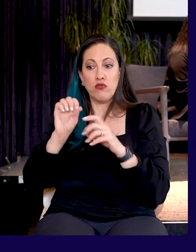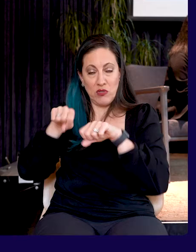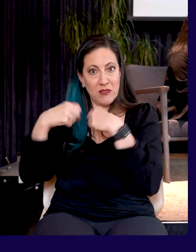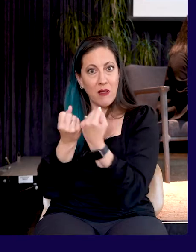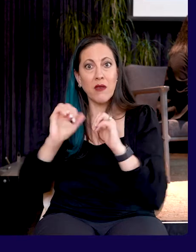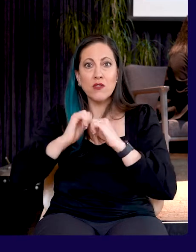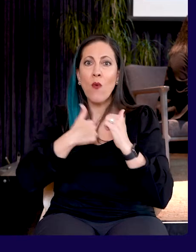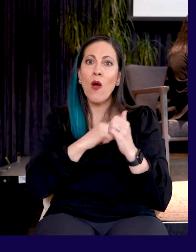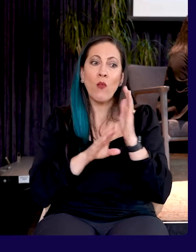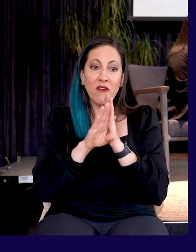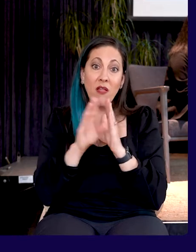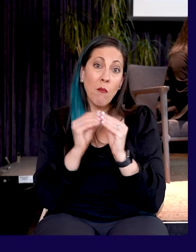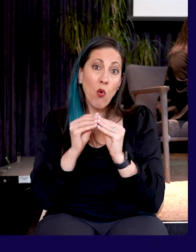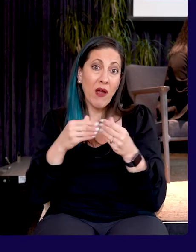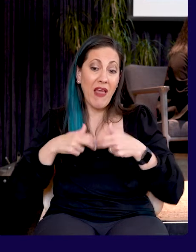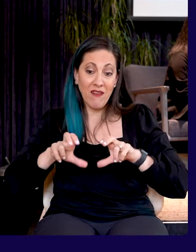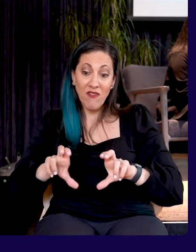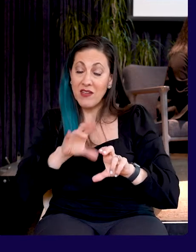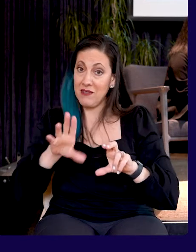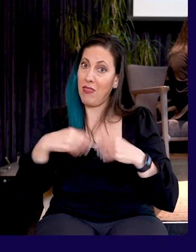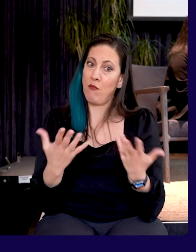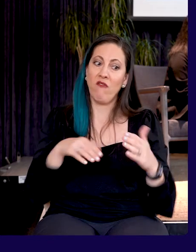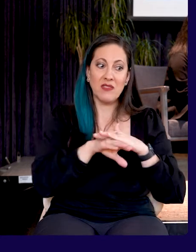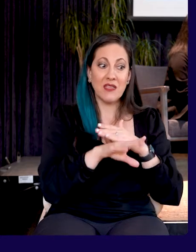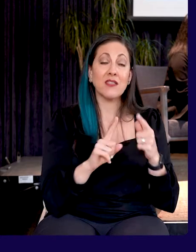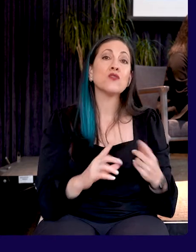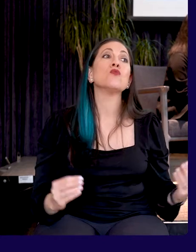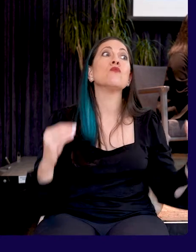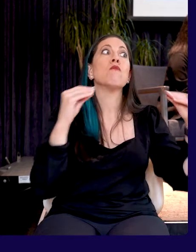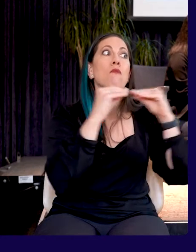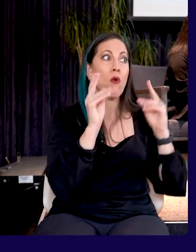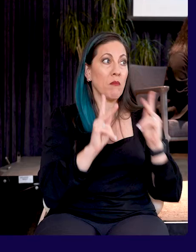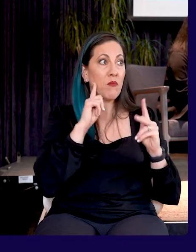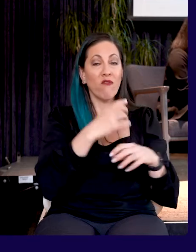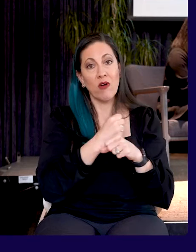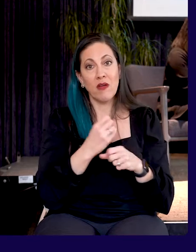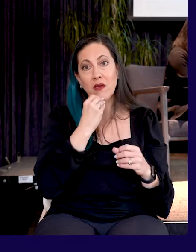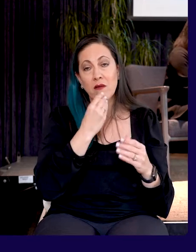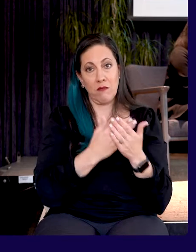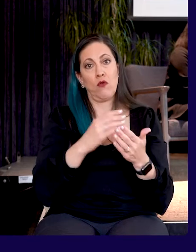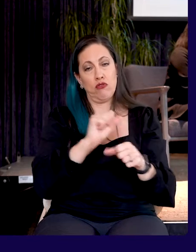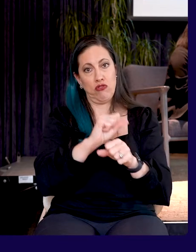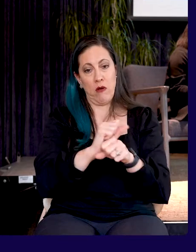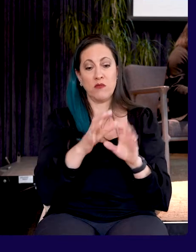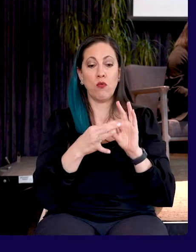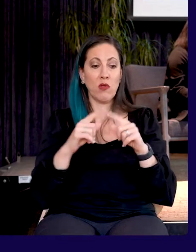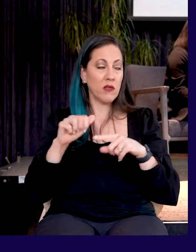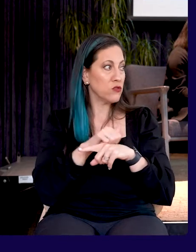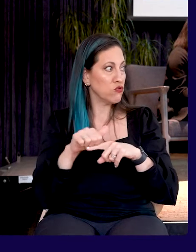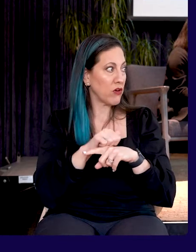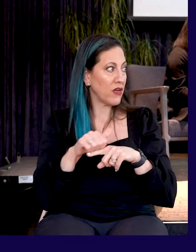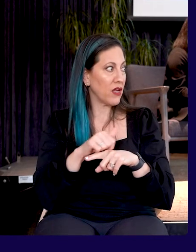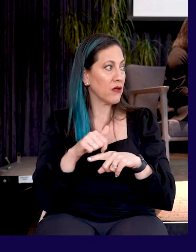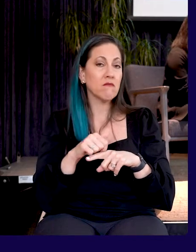them? And by the way, that gives access to a whole lot more people to get good jobs. So in terms of training, and I'll just make a plug, we